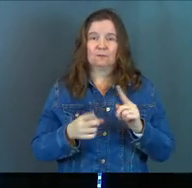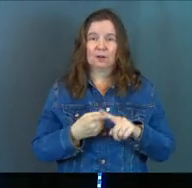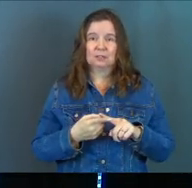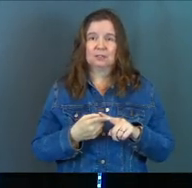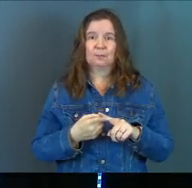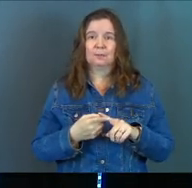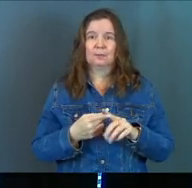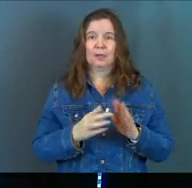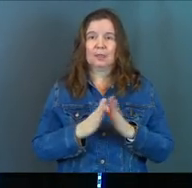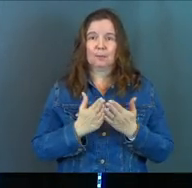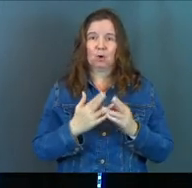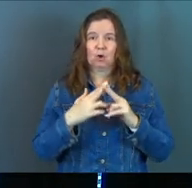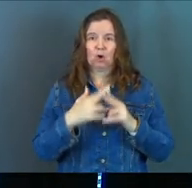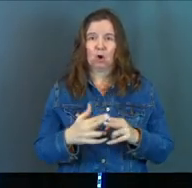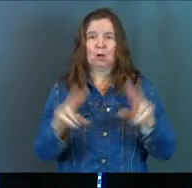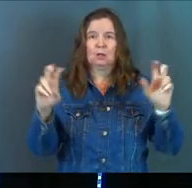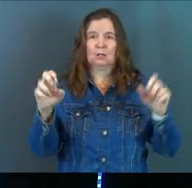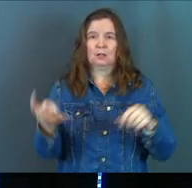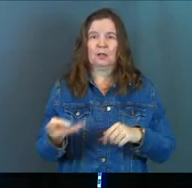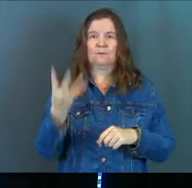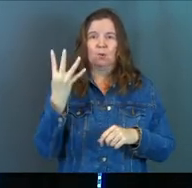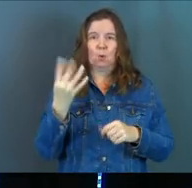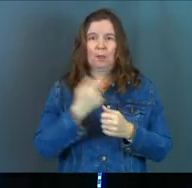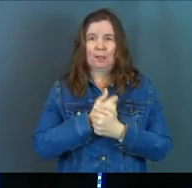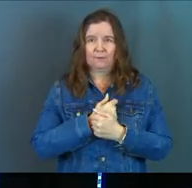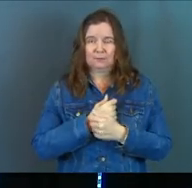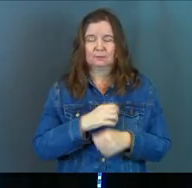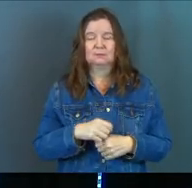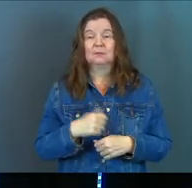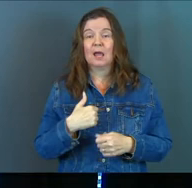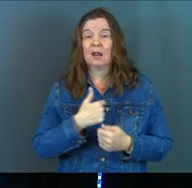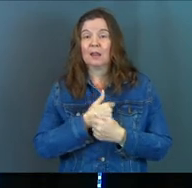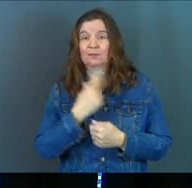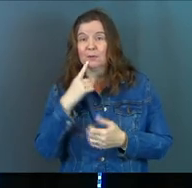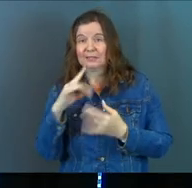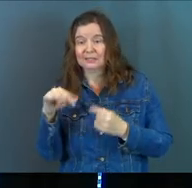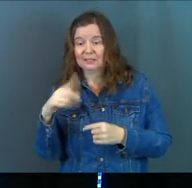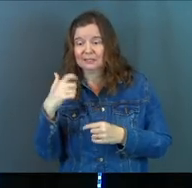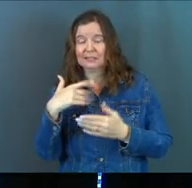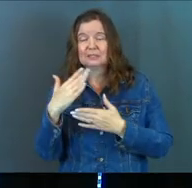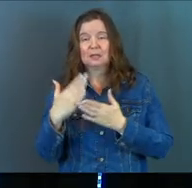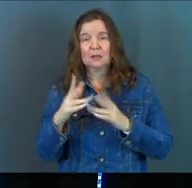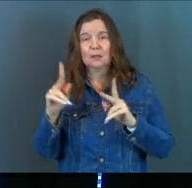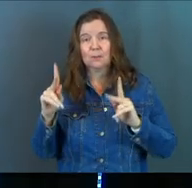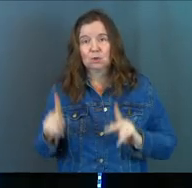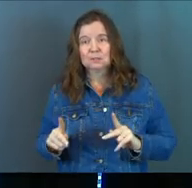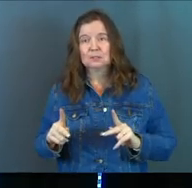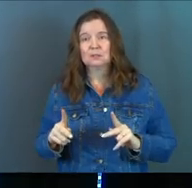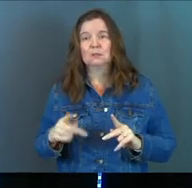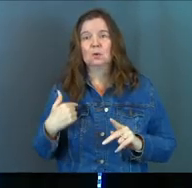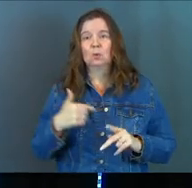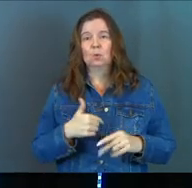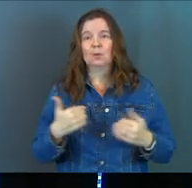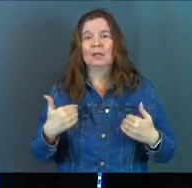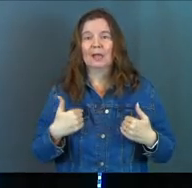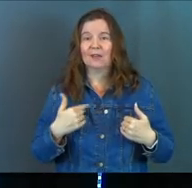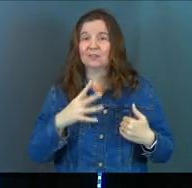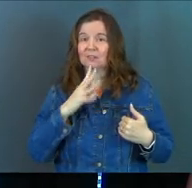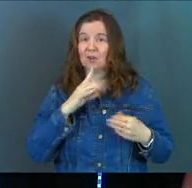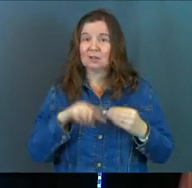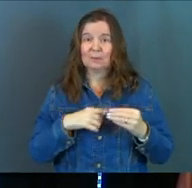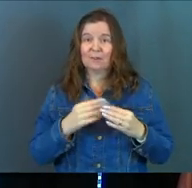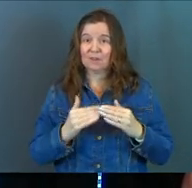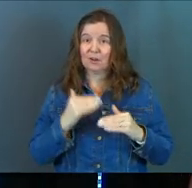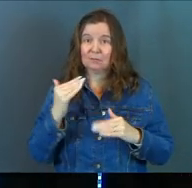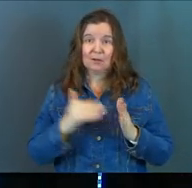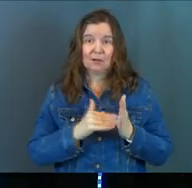Four Loves. And I just love the way he puts this because this is the piece, this is the person we haven't talked about